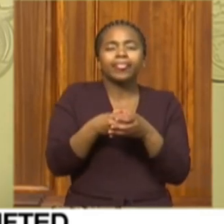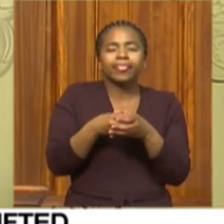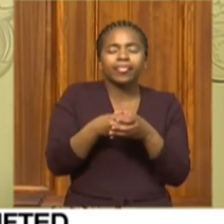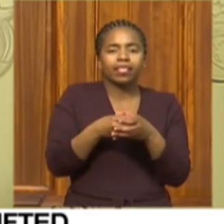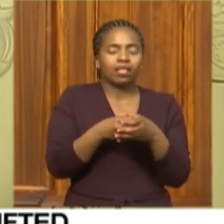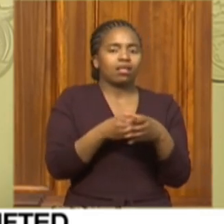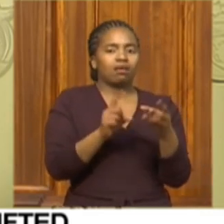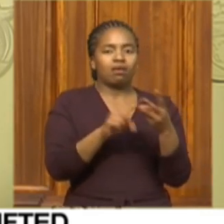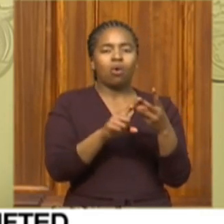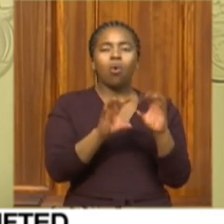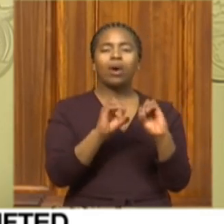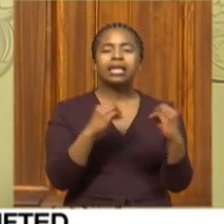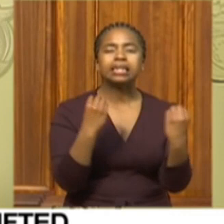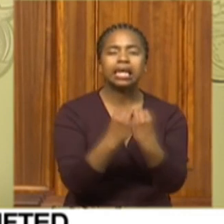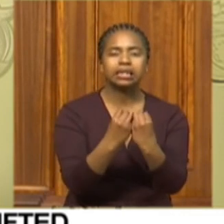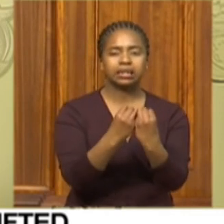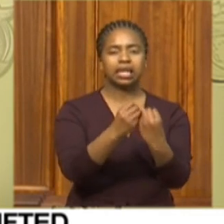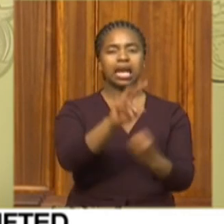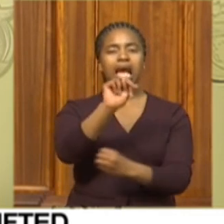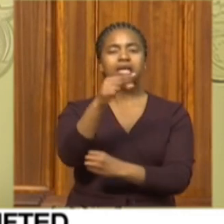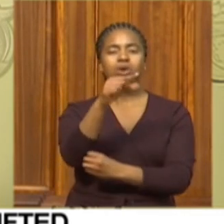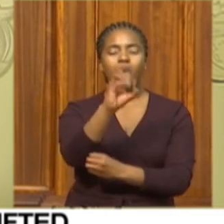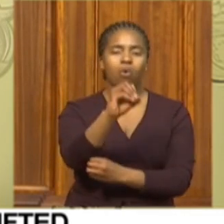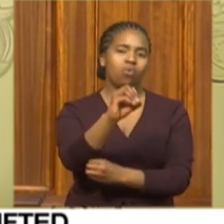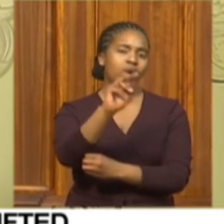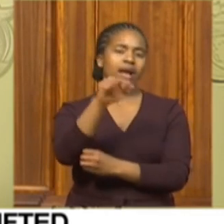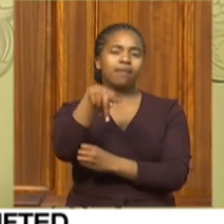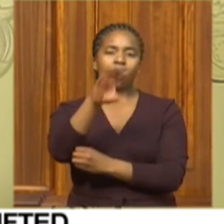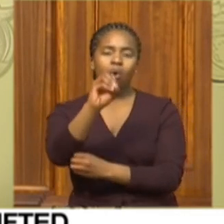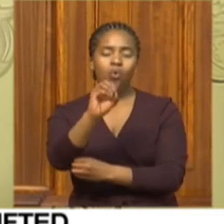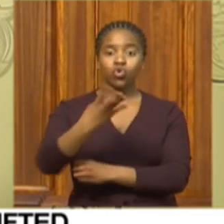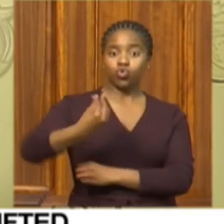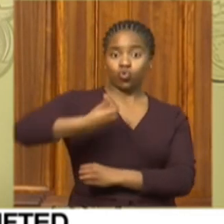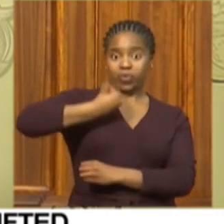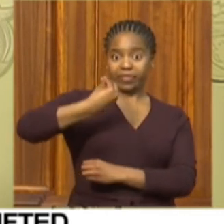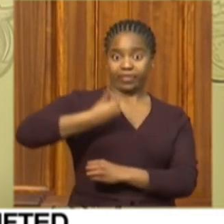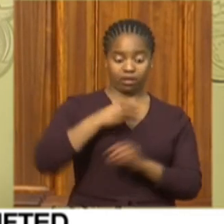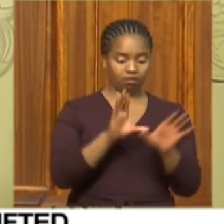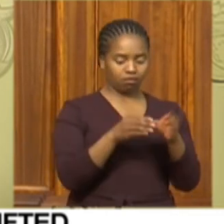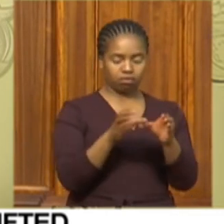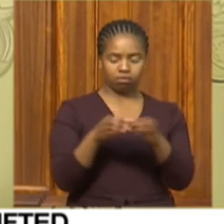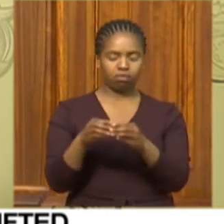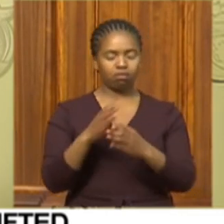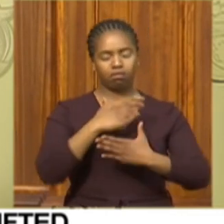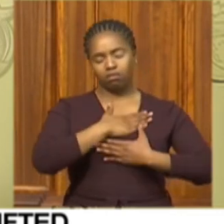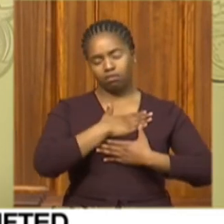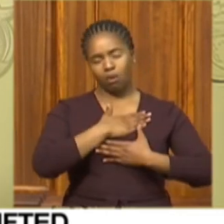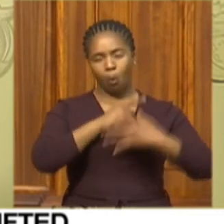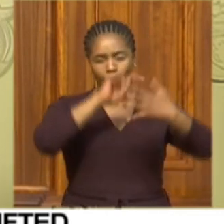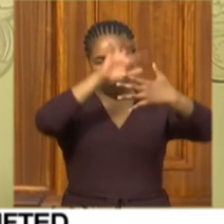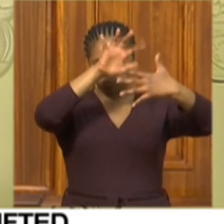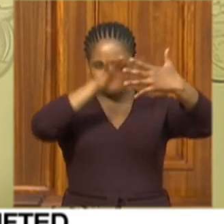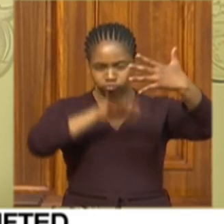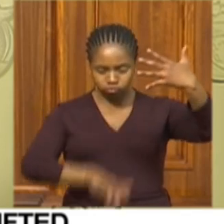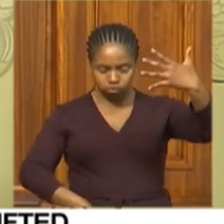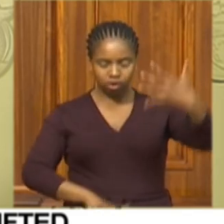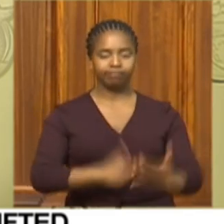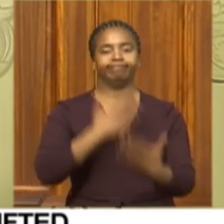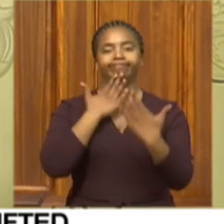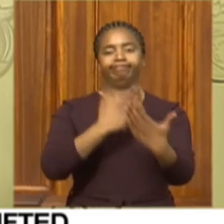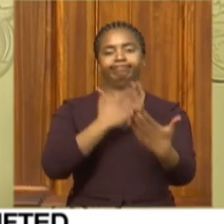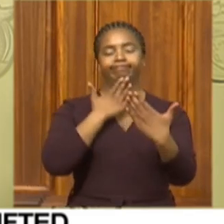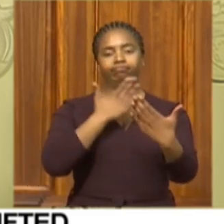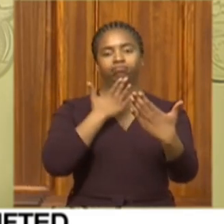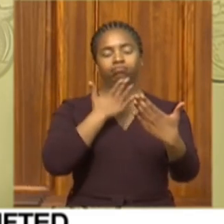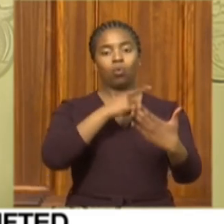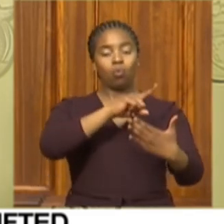civic organizations, including youth organizations. We're grateful that all these